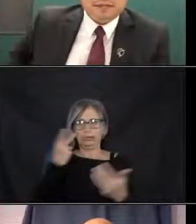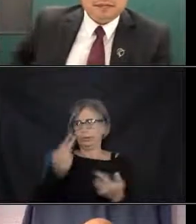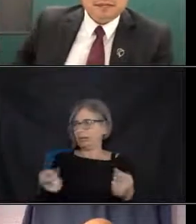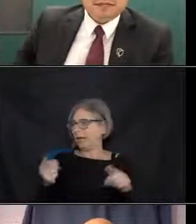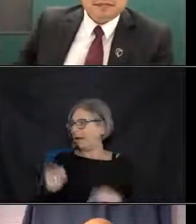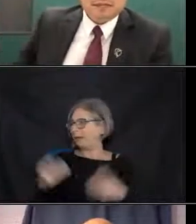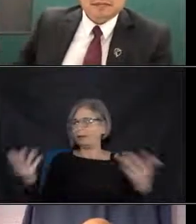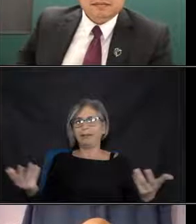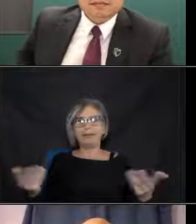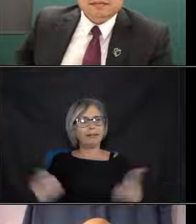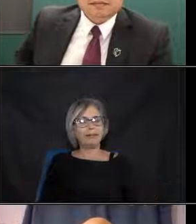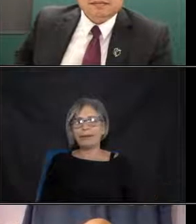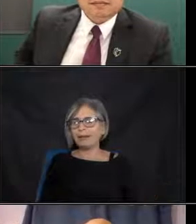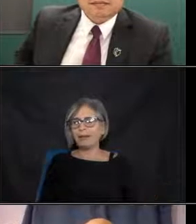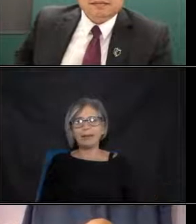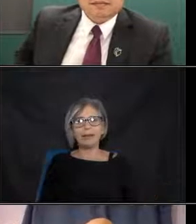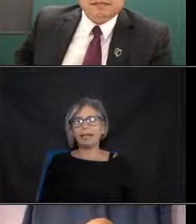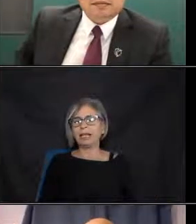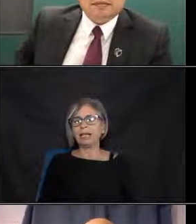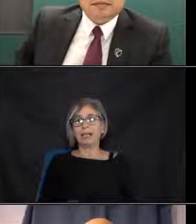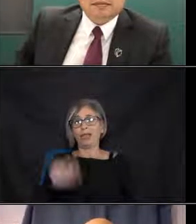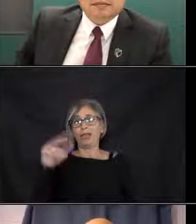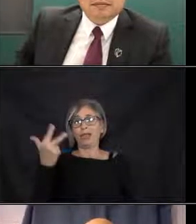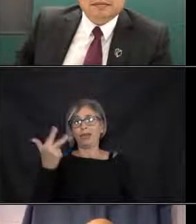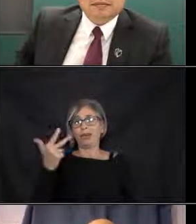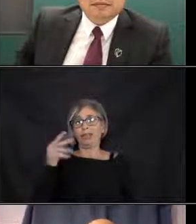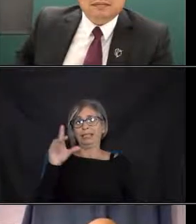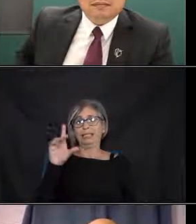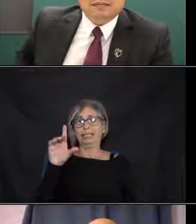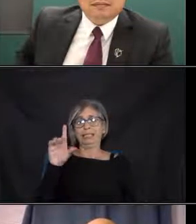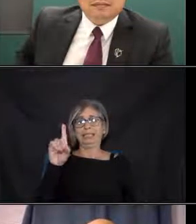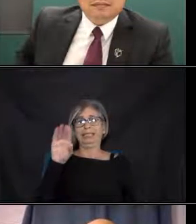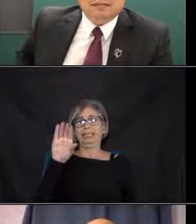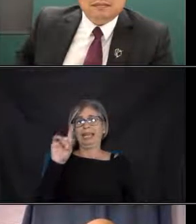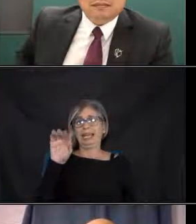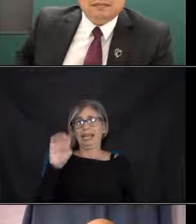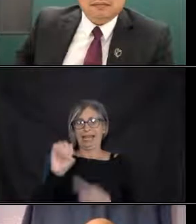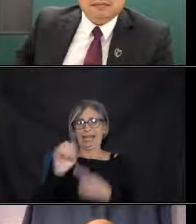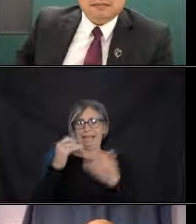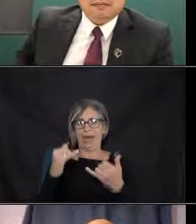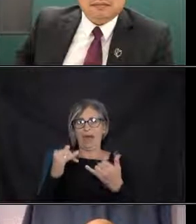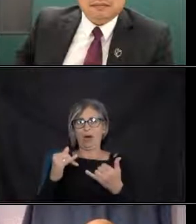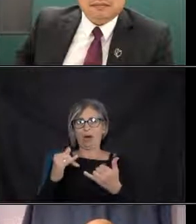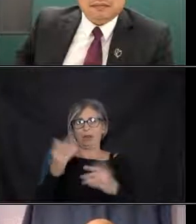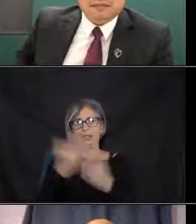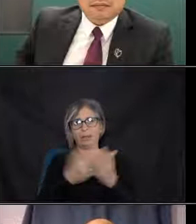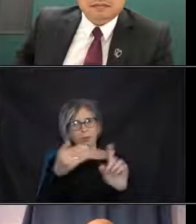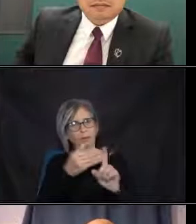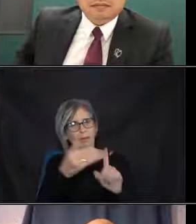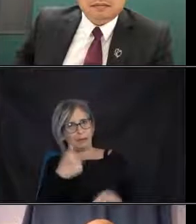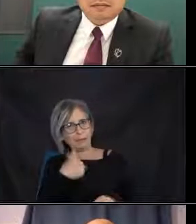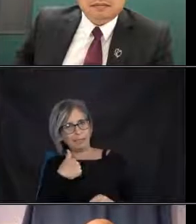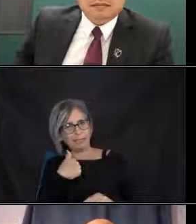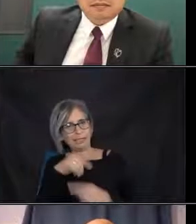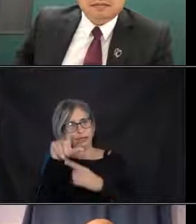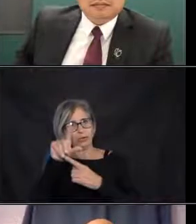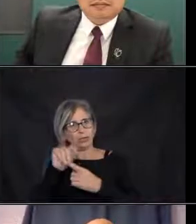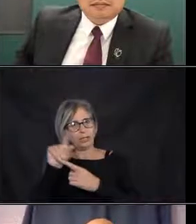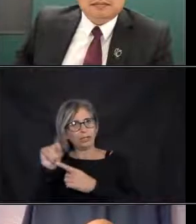this 21st century. Now we are in our third decade now. It's someone reminded me that it's 2020